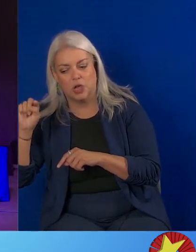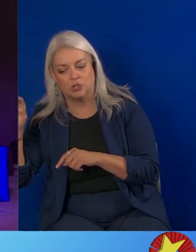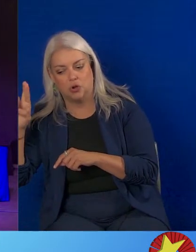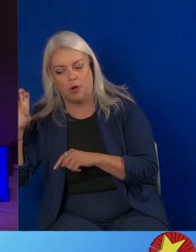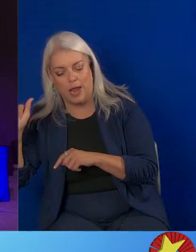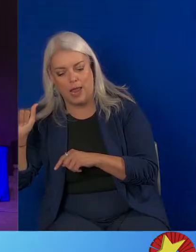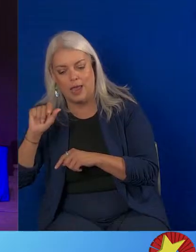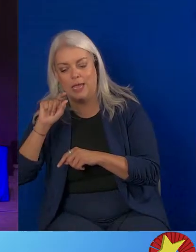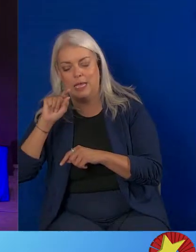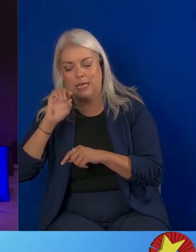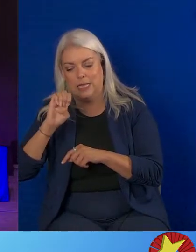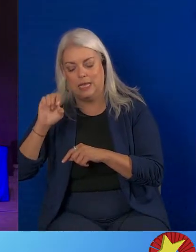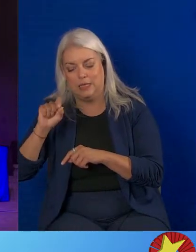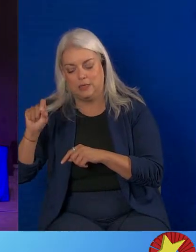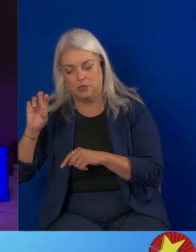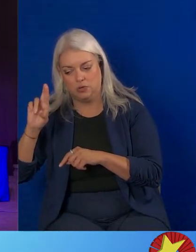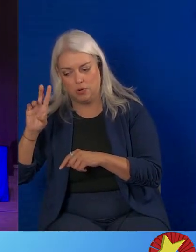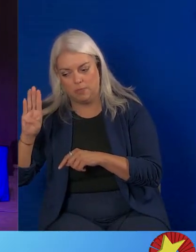EE-RB,